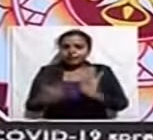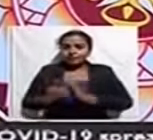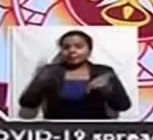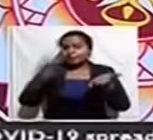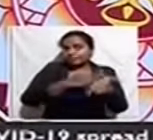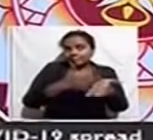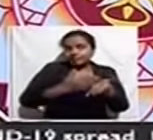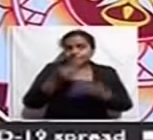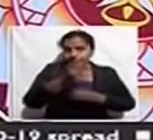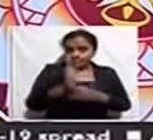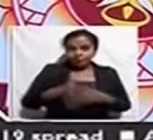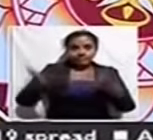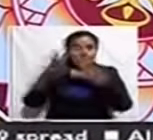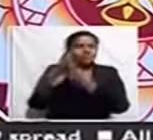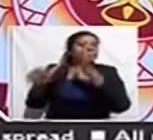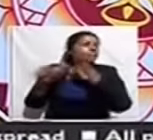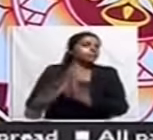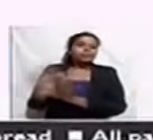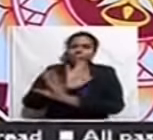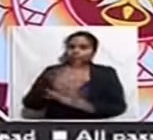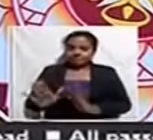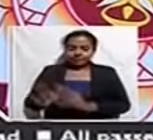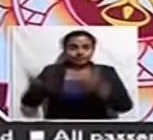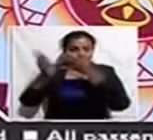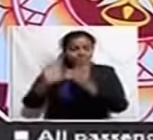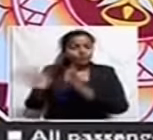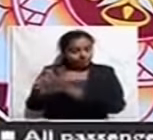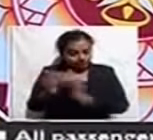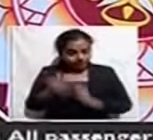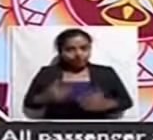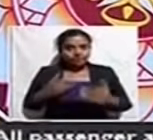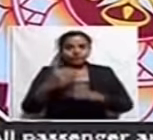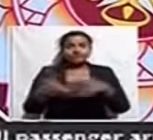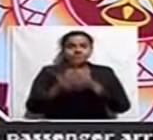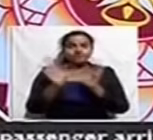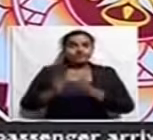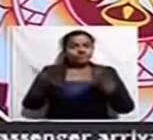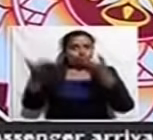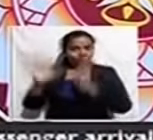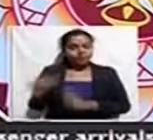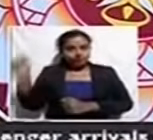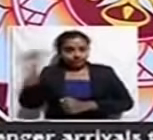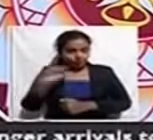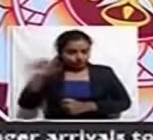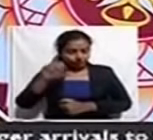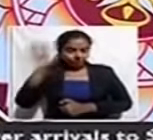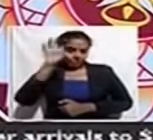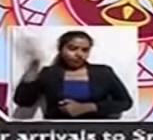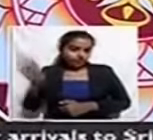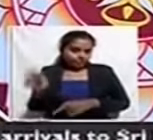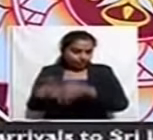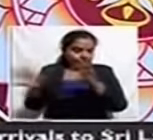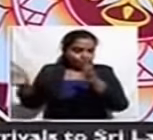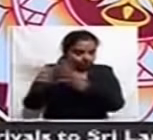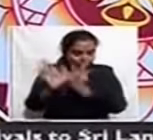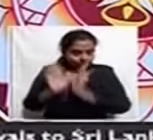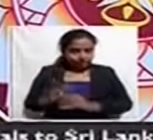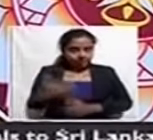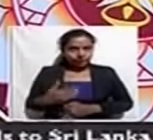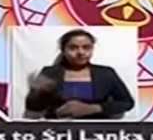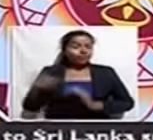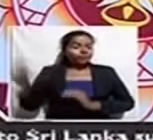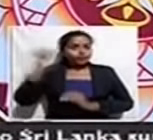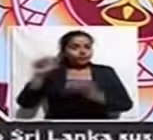will work closely with India and all regional partners to ensure that the Indian